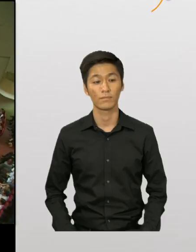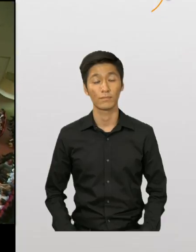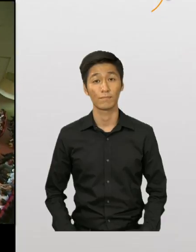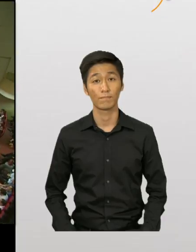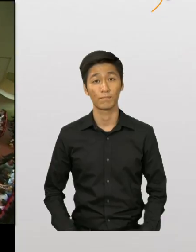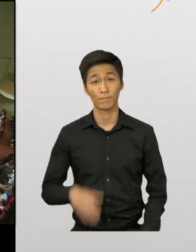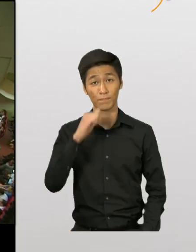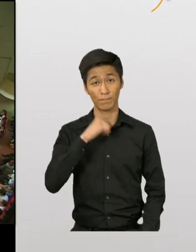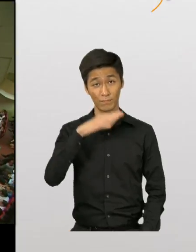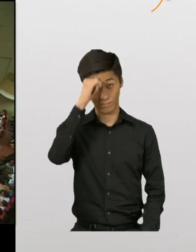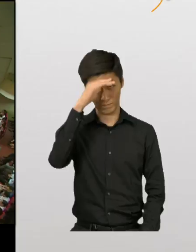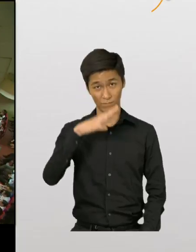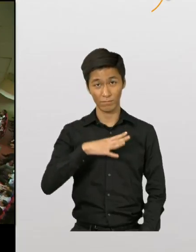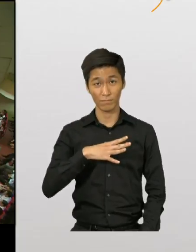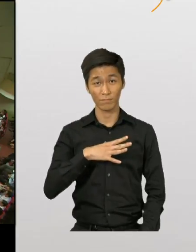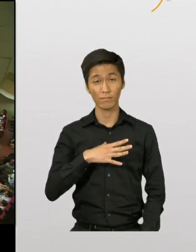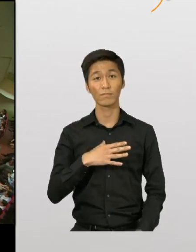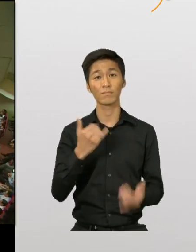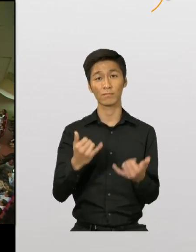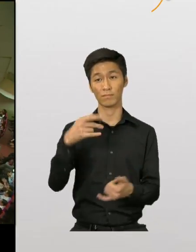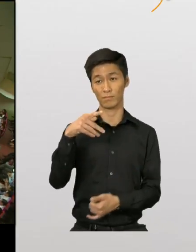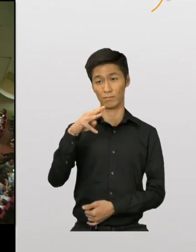Ladies and gentlemen, the Prime Minister.